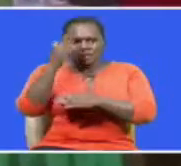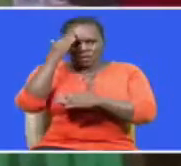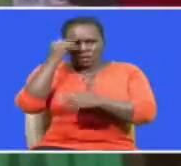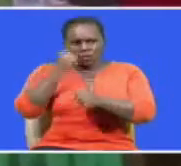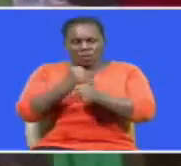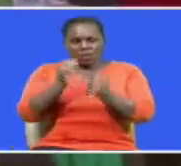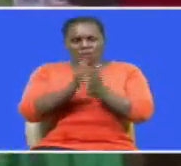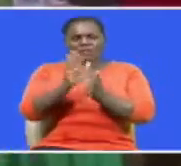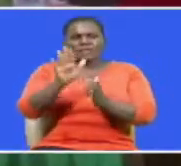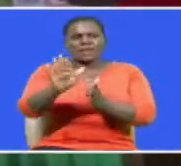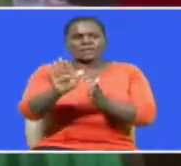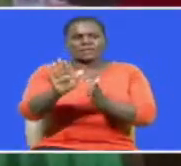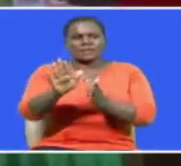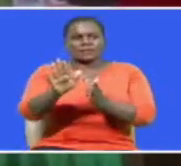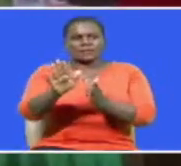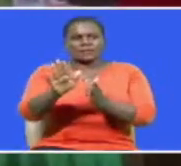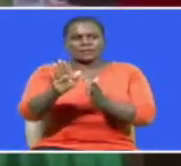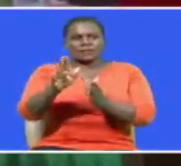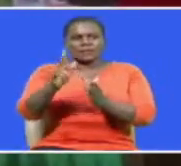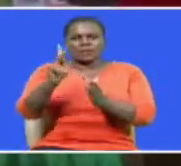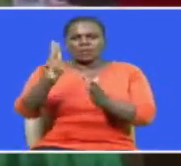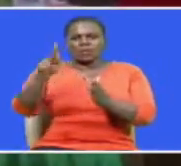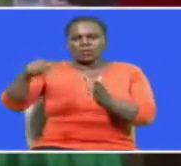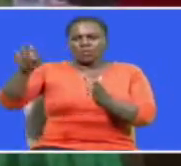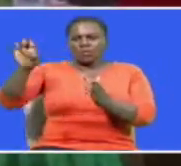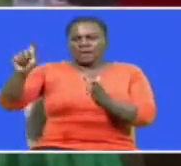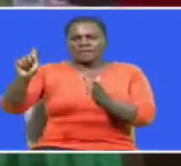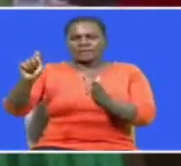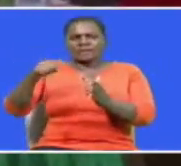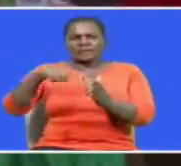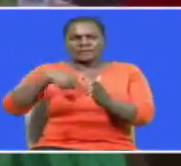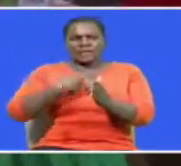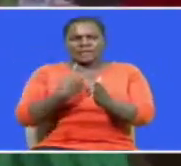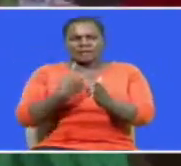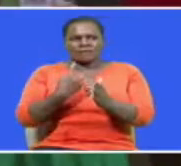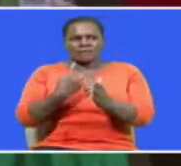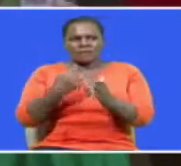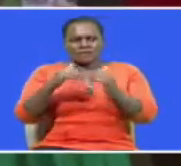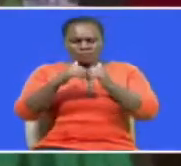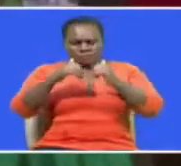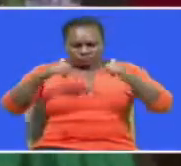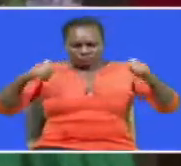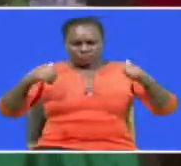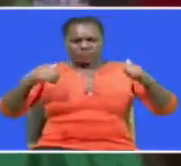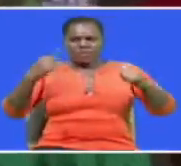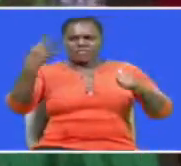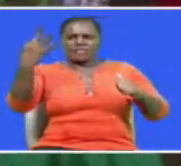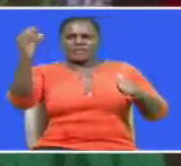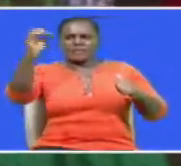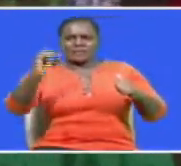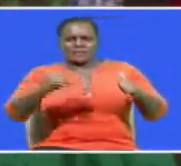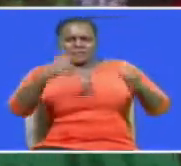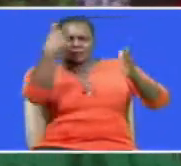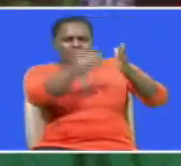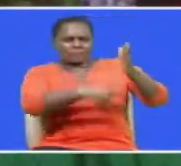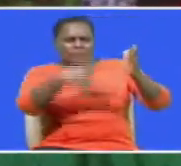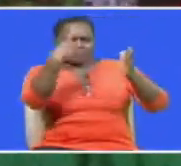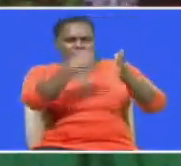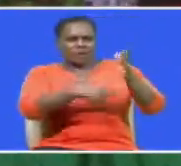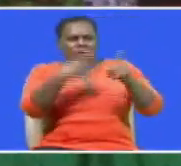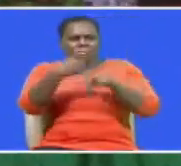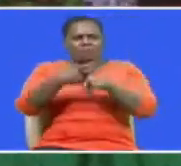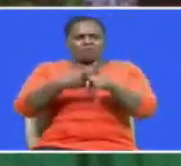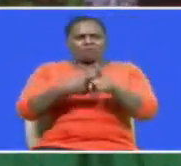with NAS and KUPET. We distance ourselves from the 3% deduction